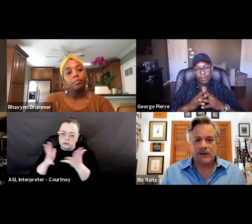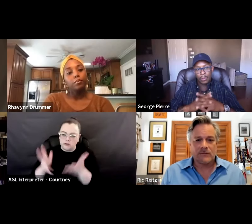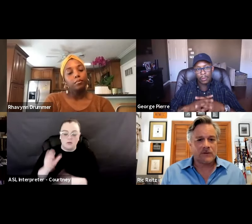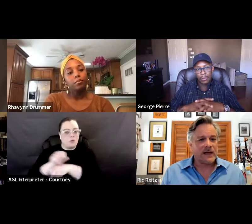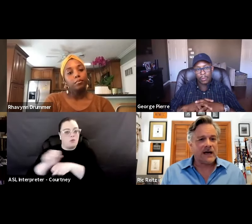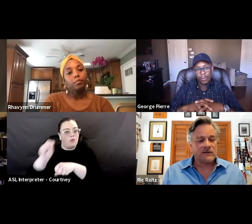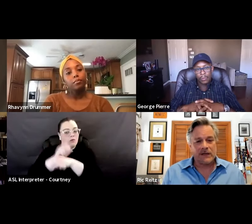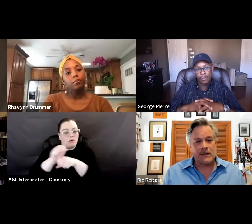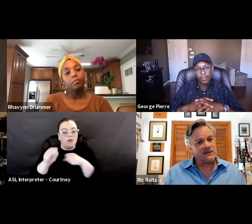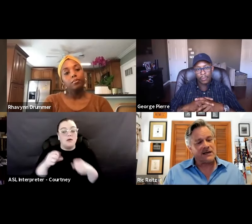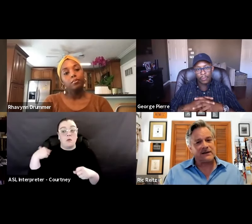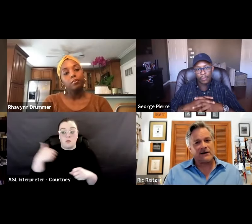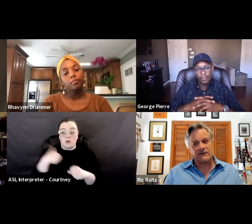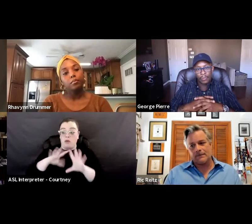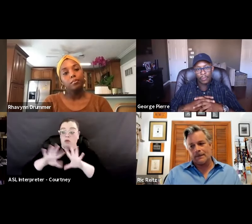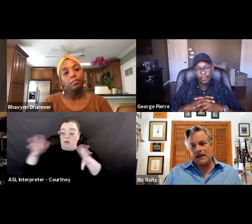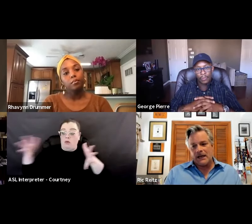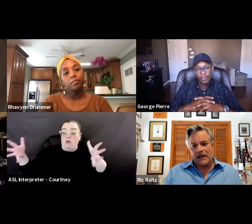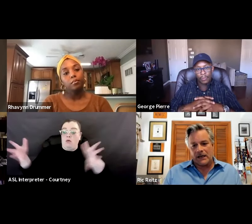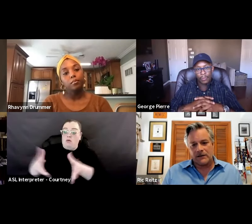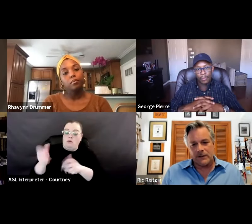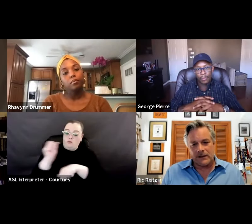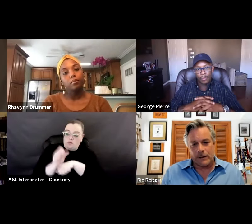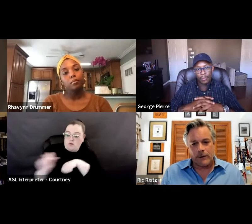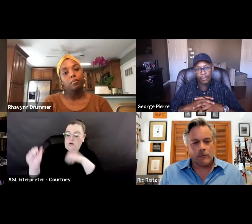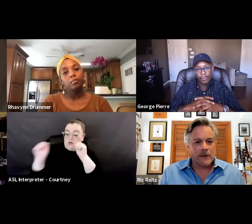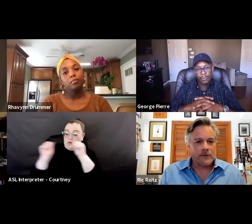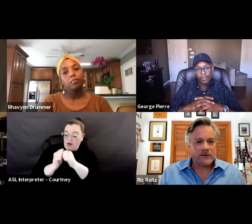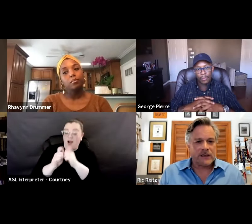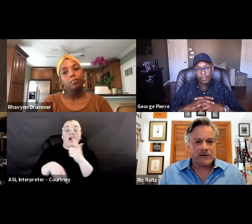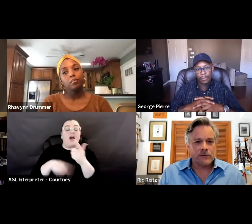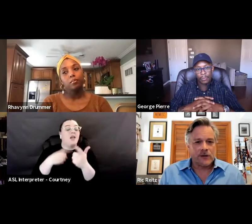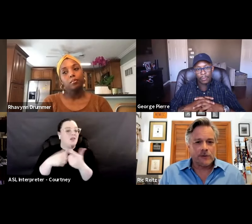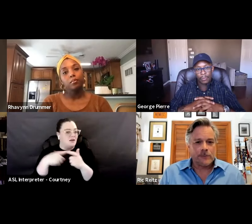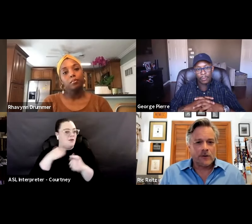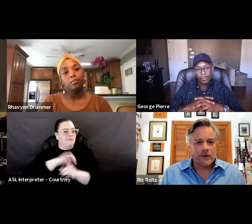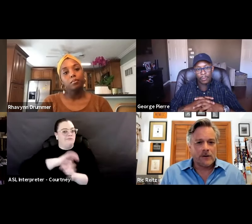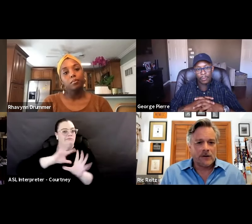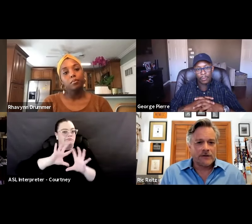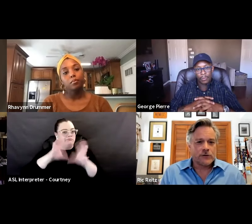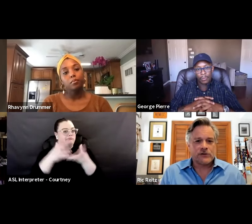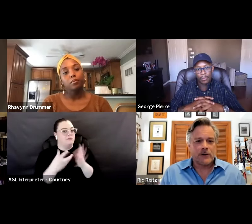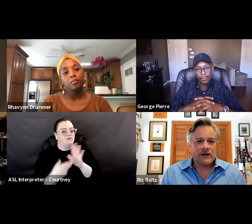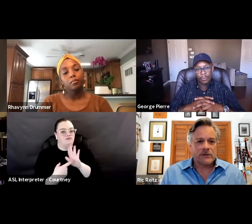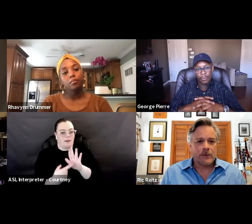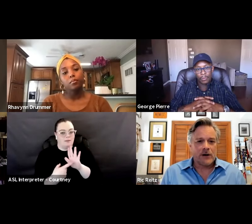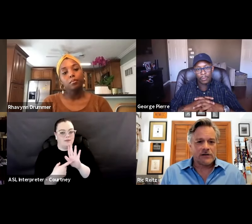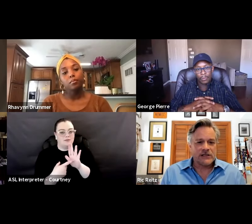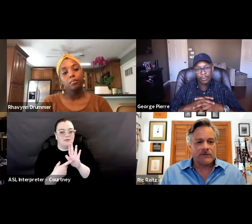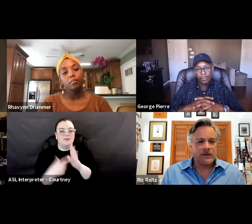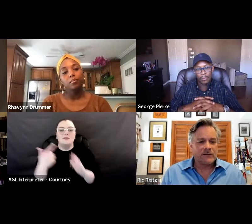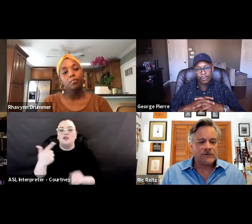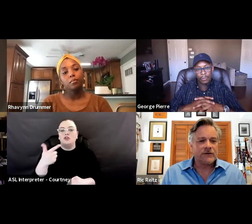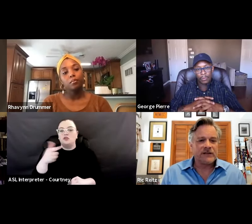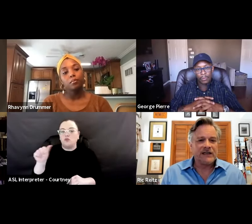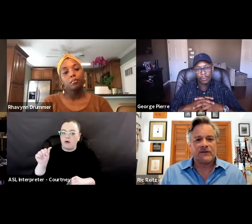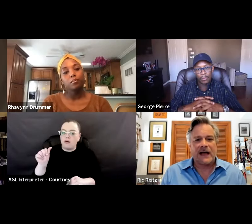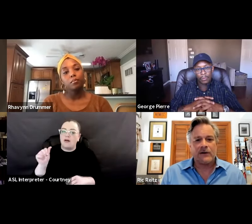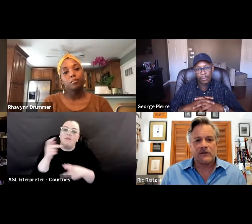10, becomes 1,000, becomes 10,000. And ultimately, we were representing through a group called the Georgia Production Partnership as many